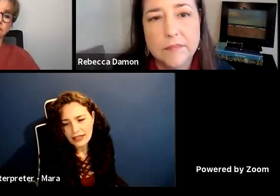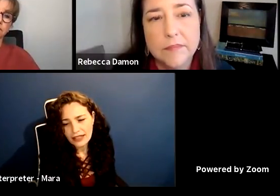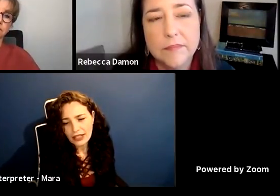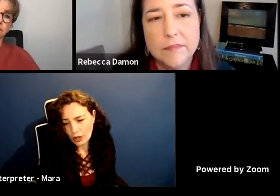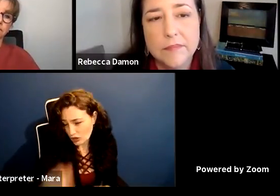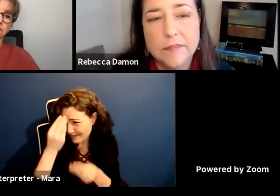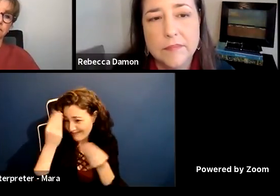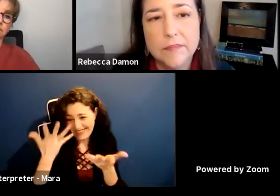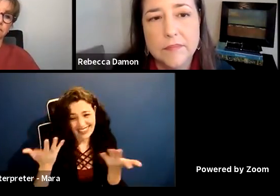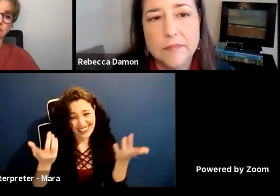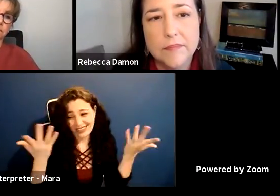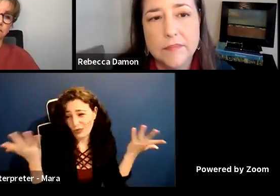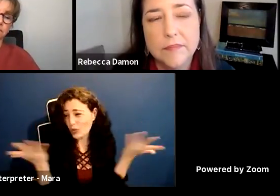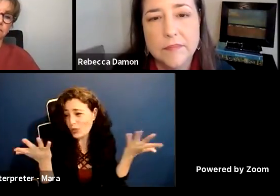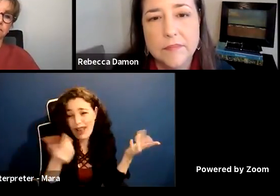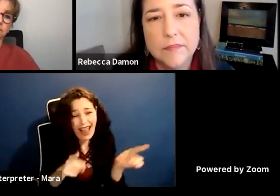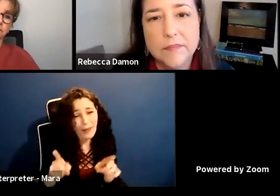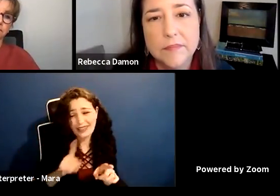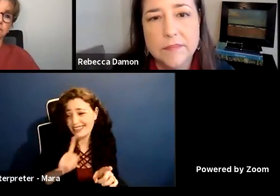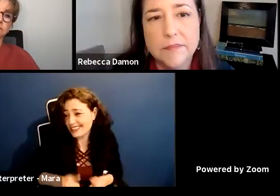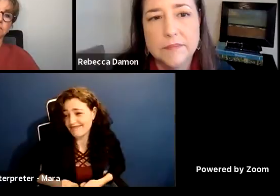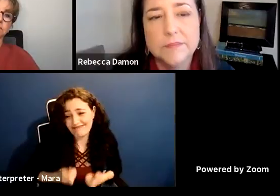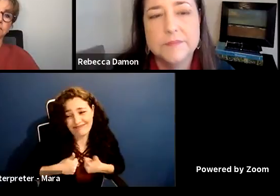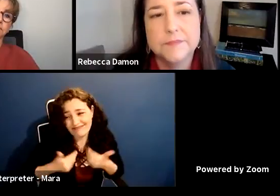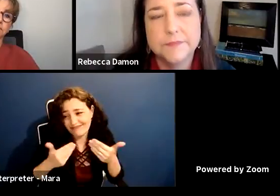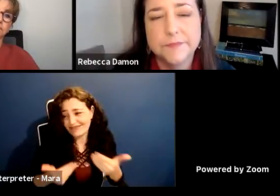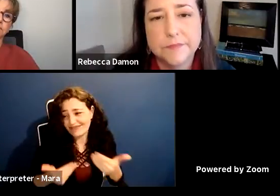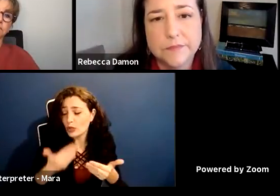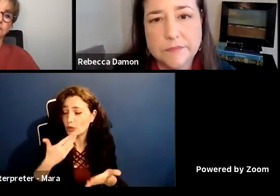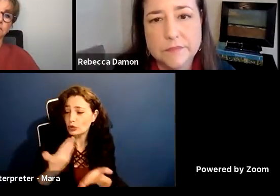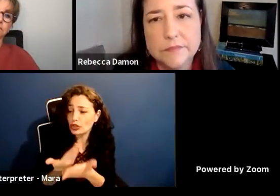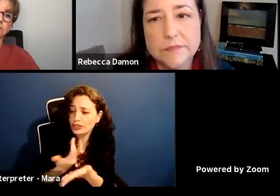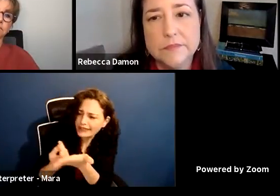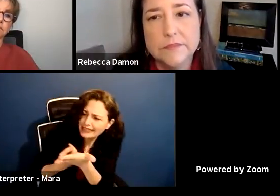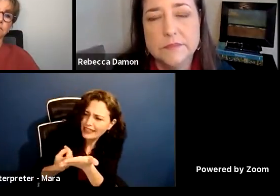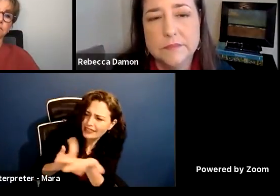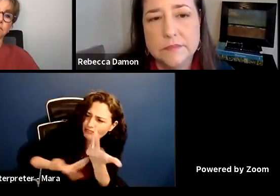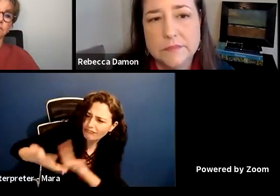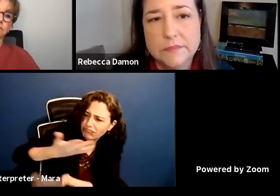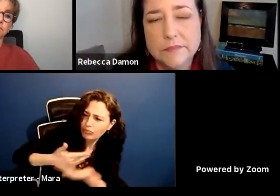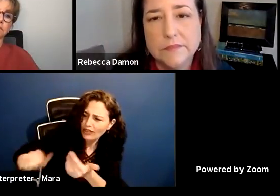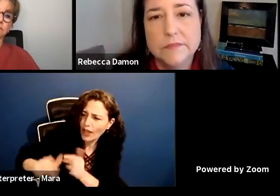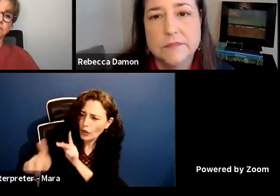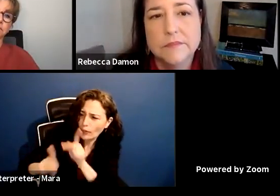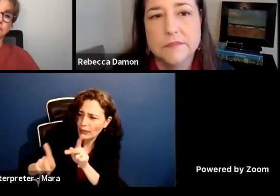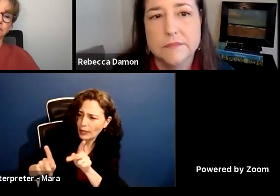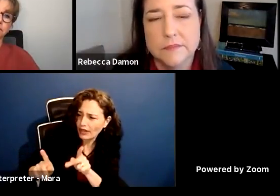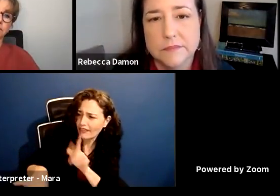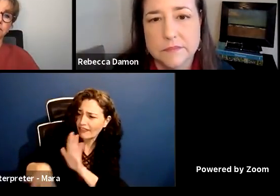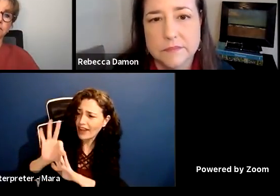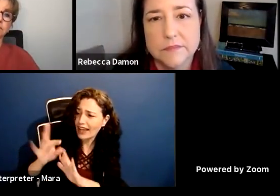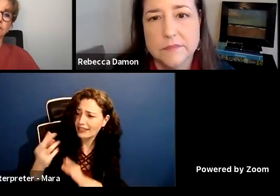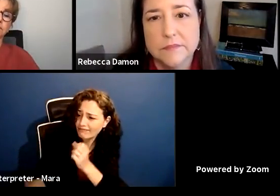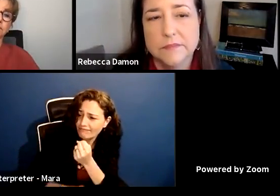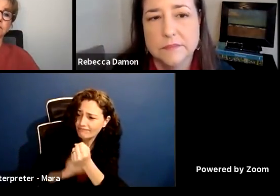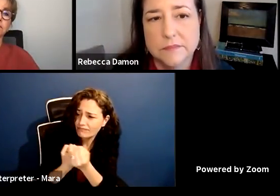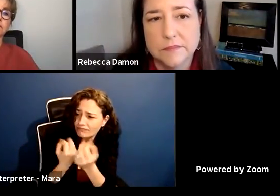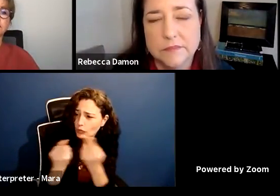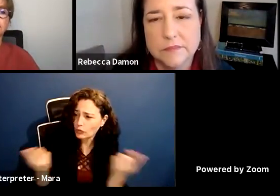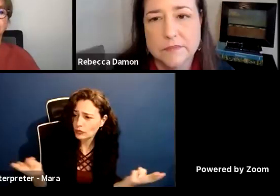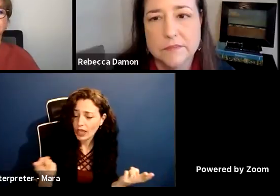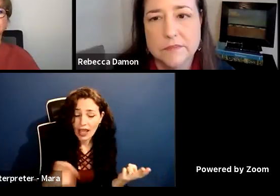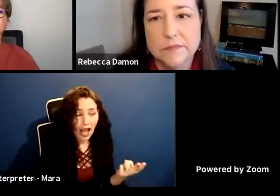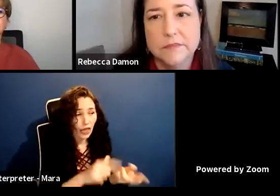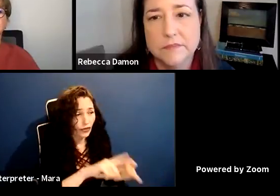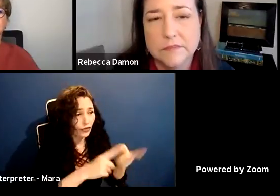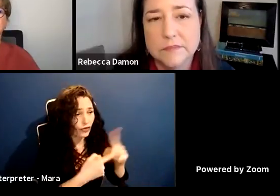that we talk to one another, and the union, I think, is a great resource for this as well. And the more we talk to our friends that are in the industry,